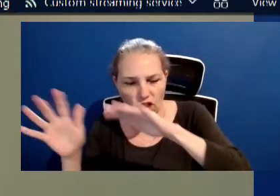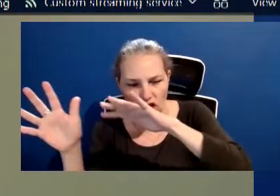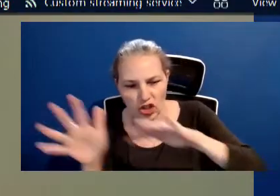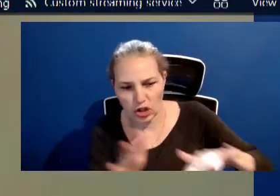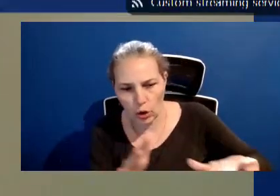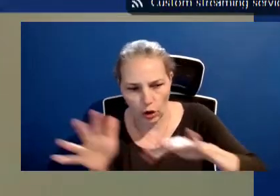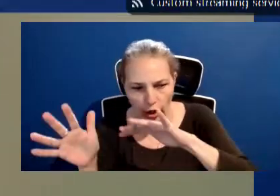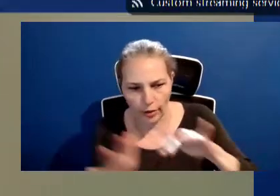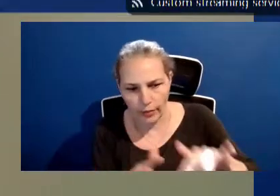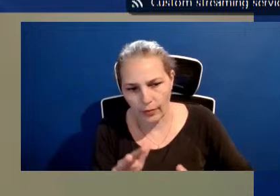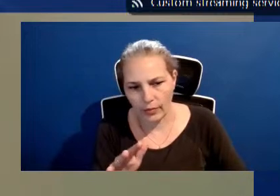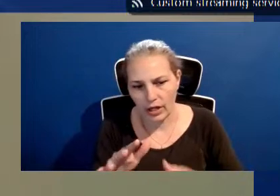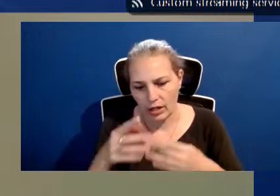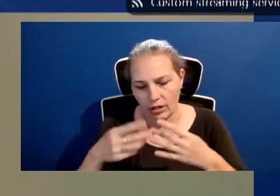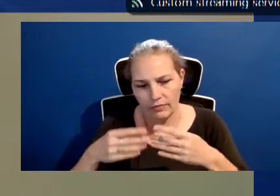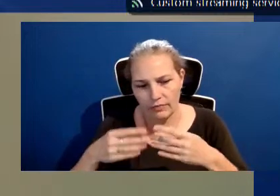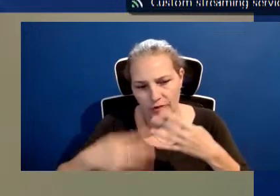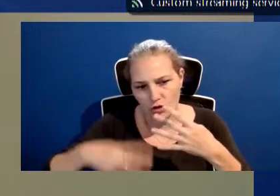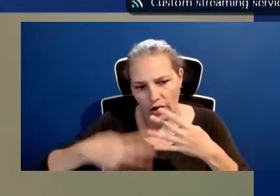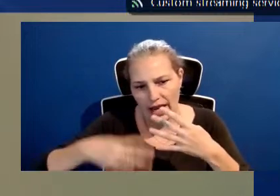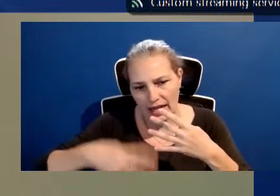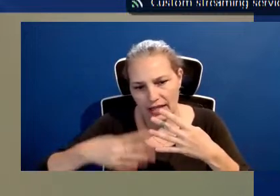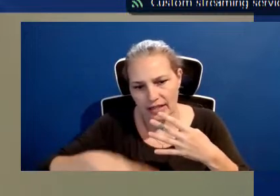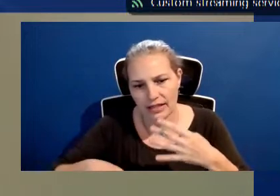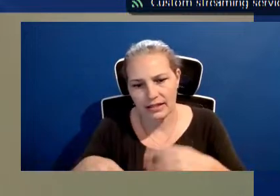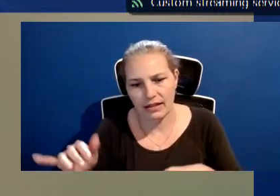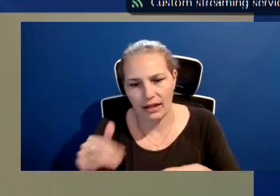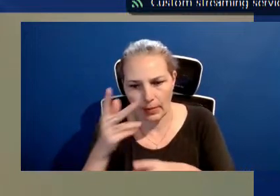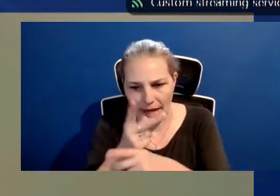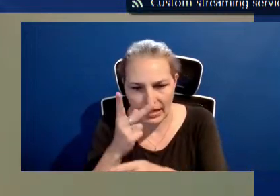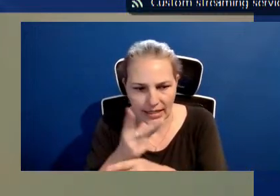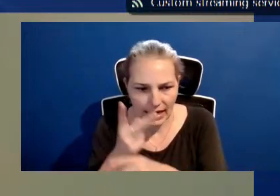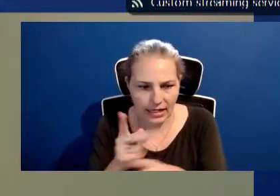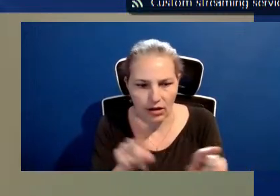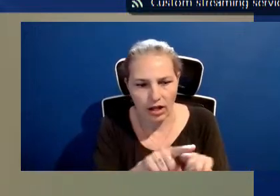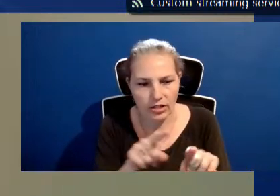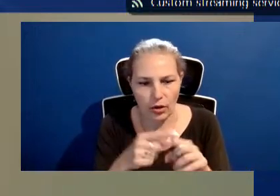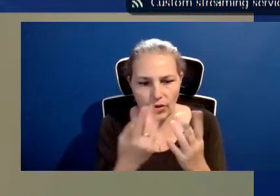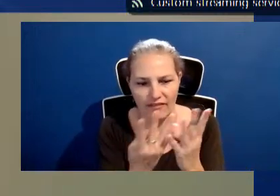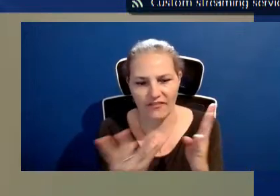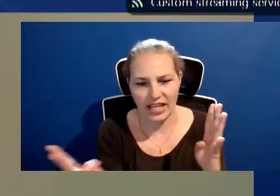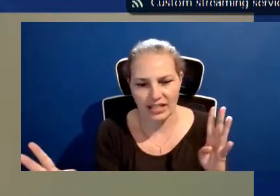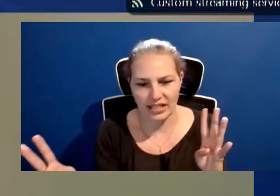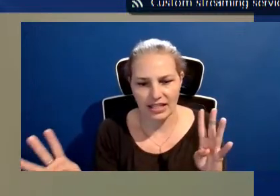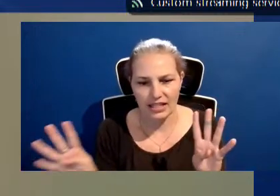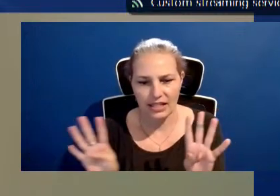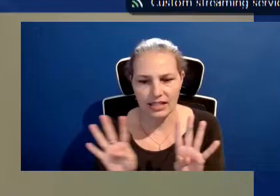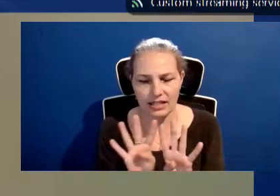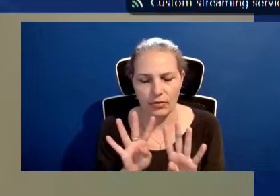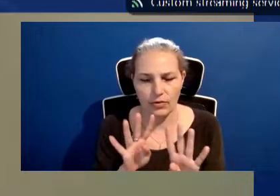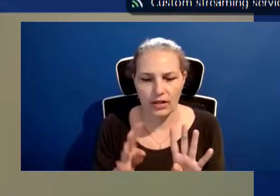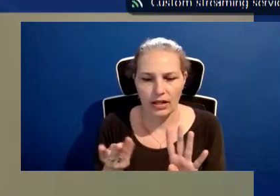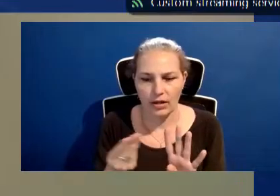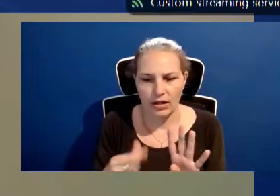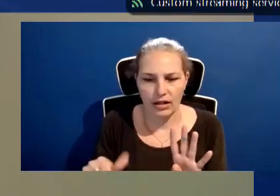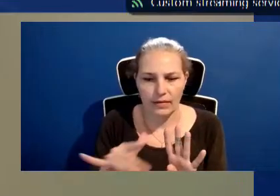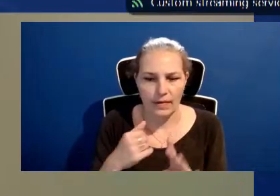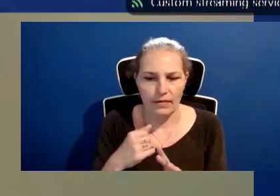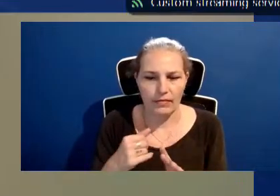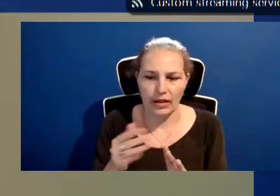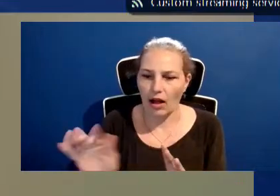around existing pools that had been drained, is also kept up. So if we start seeing, for example, chain link fence that has